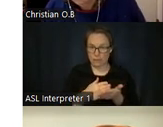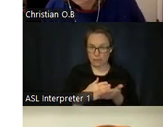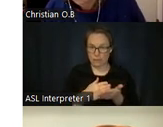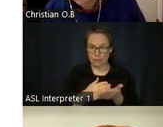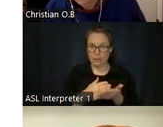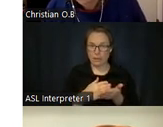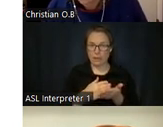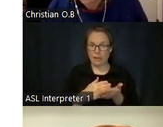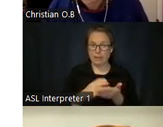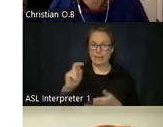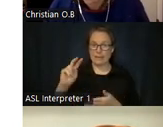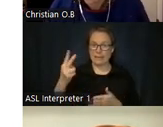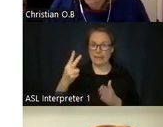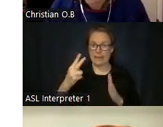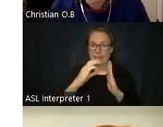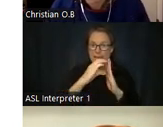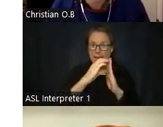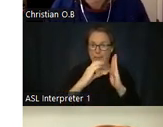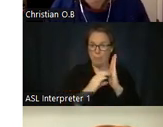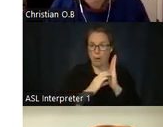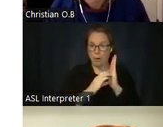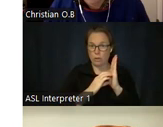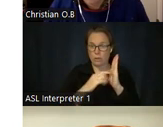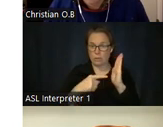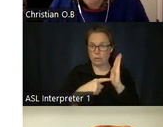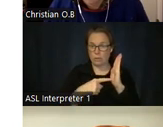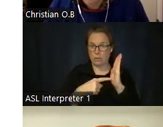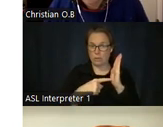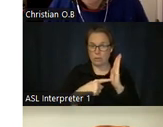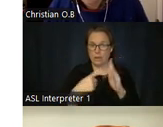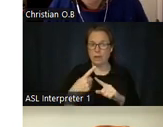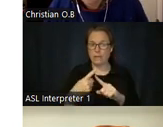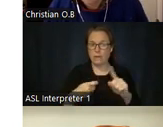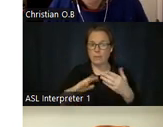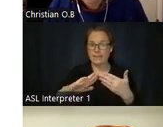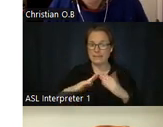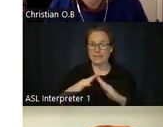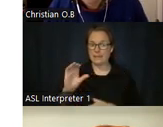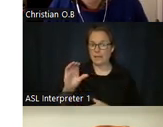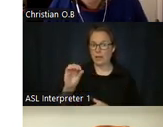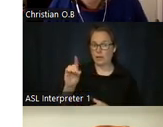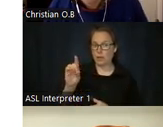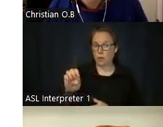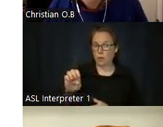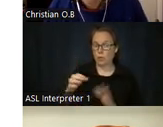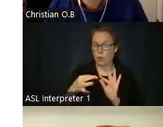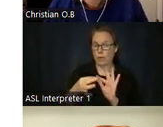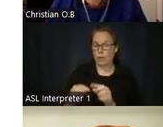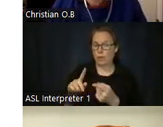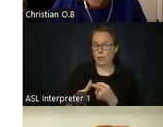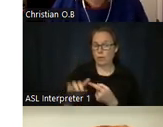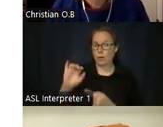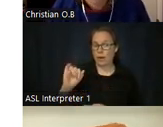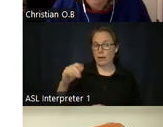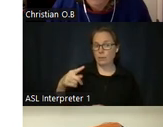the second part of it is from the city code on IPR right now. So